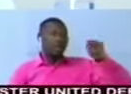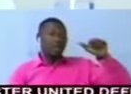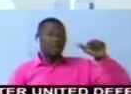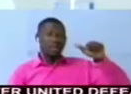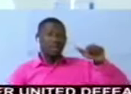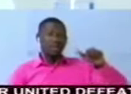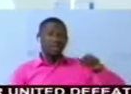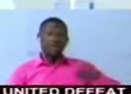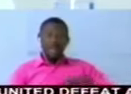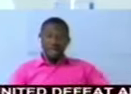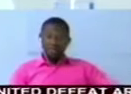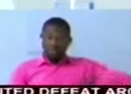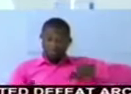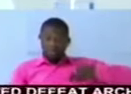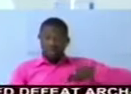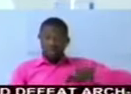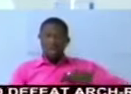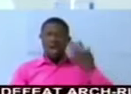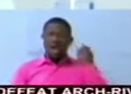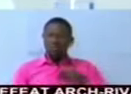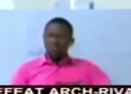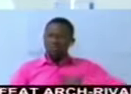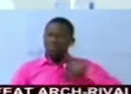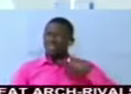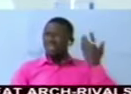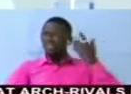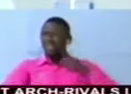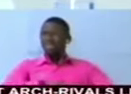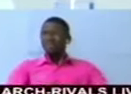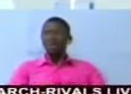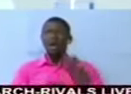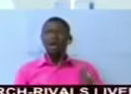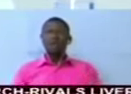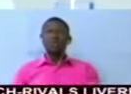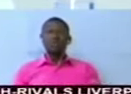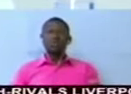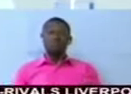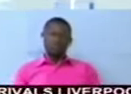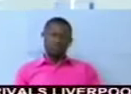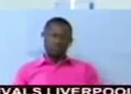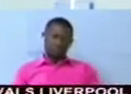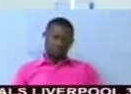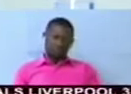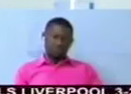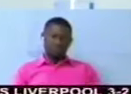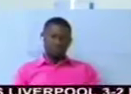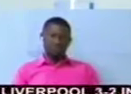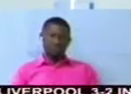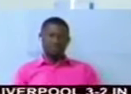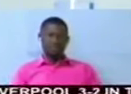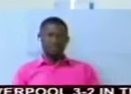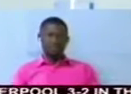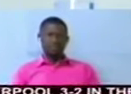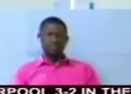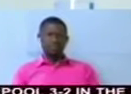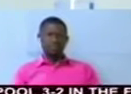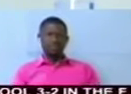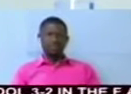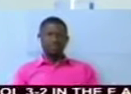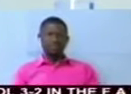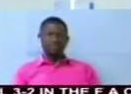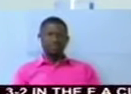you feel at that time? Legi ñaari waxtu yi ci haji gudi ak genn wala nga gis ay nit yo xamne ñu very